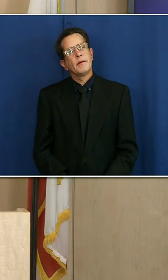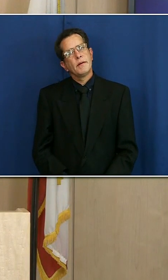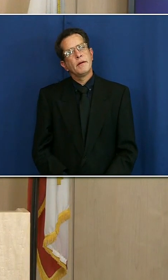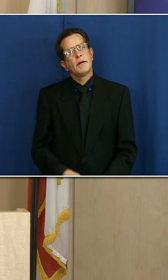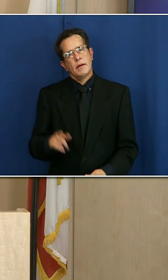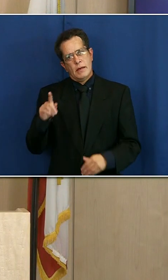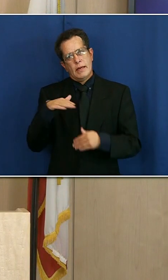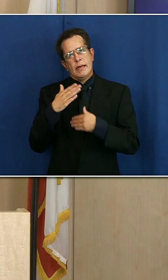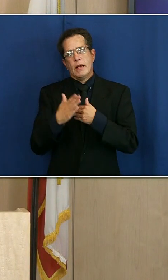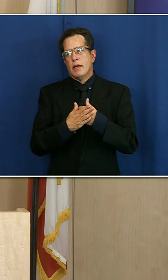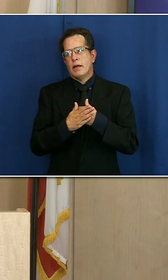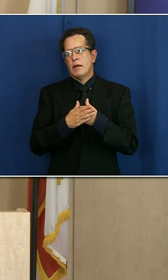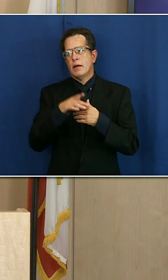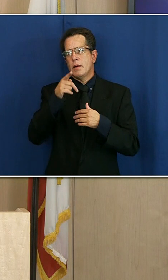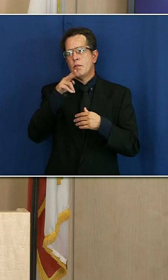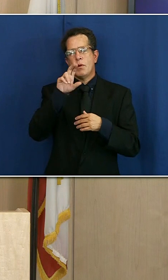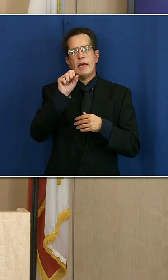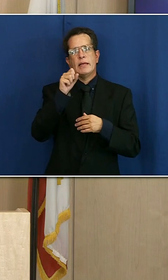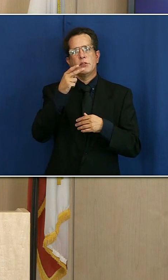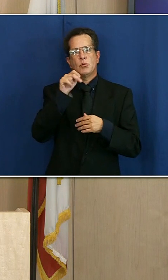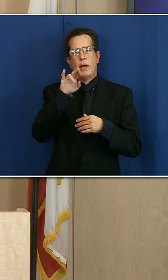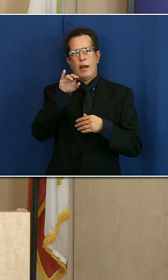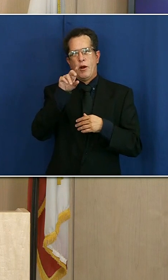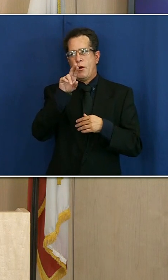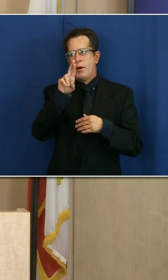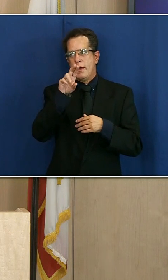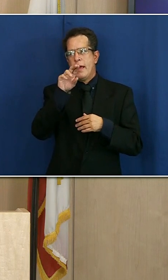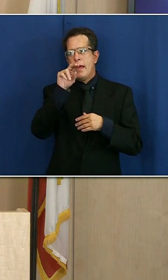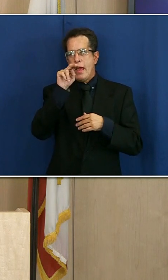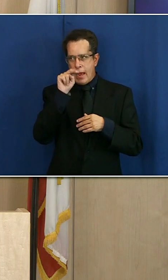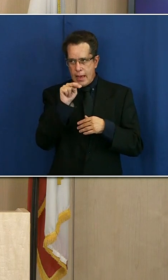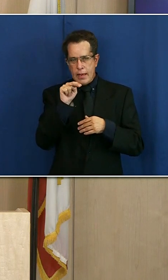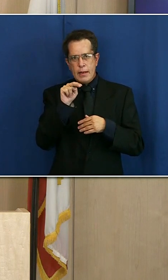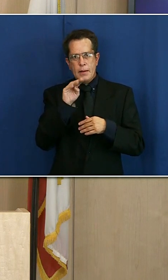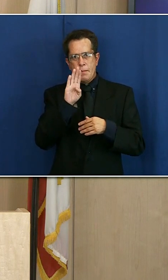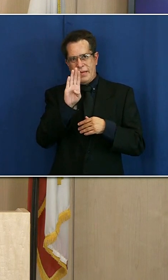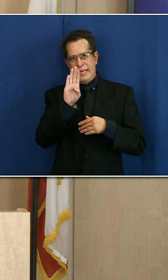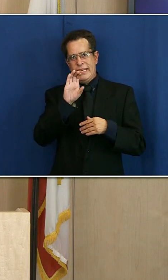The next question is from Priya Sridhar with NBC7.